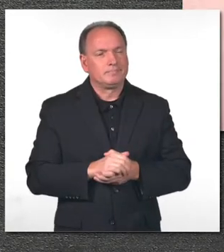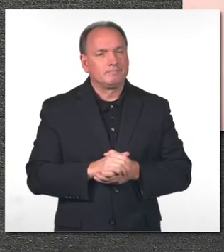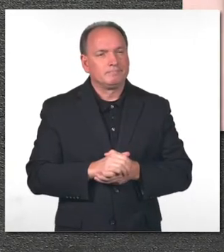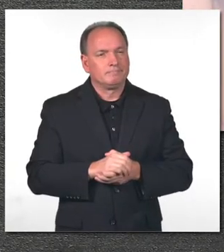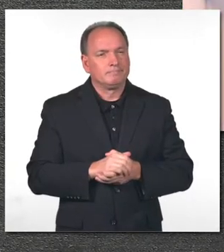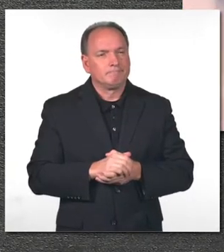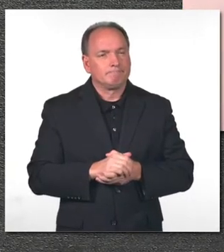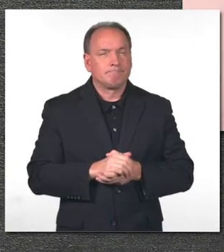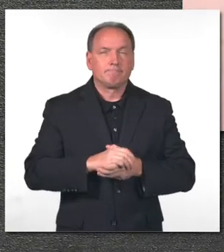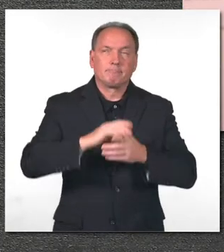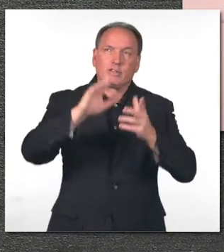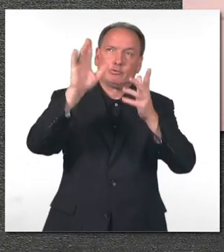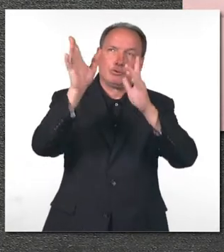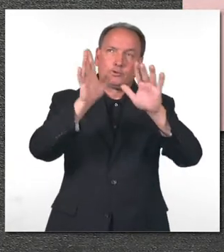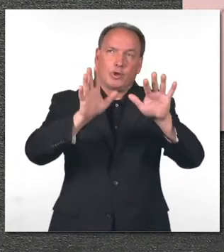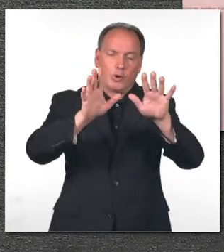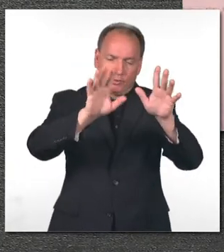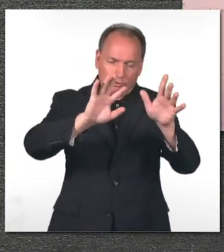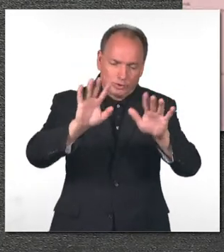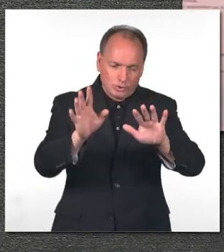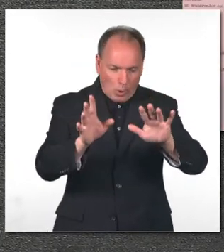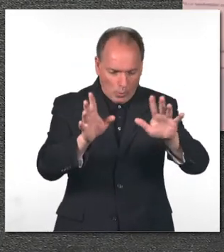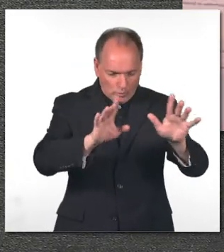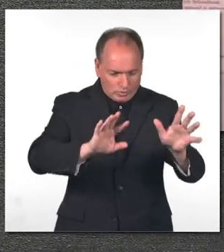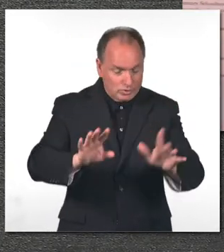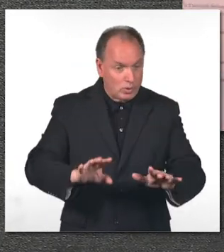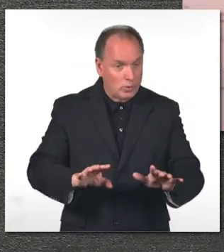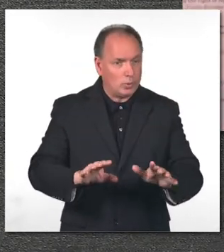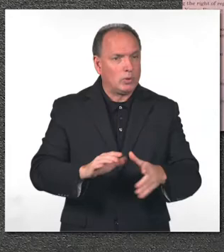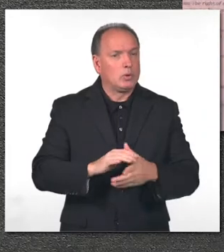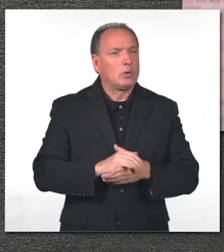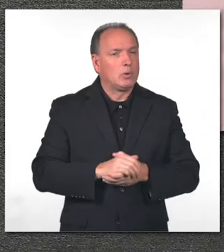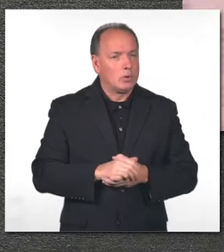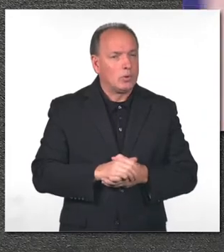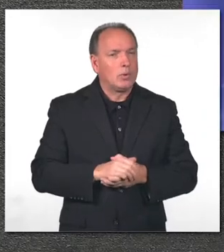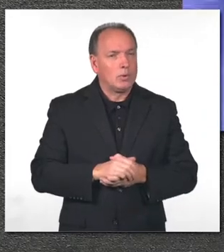Snow, snow, snow by Lee Harper.